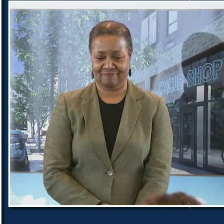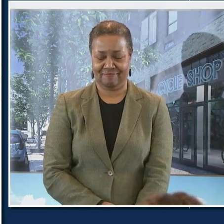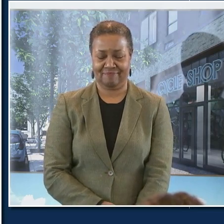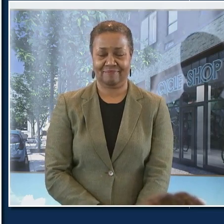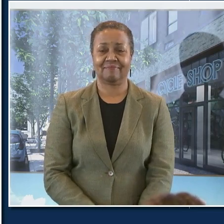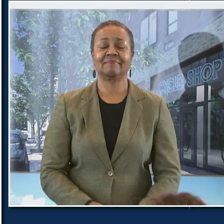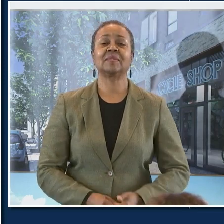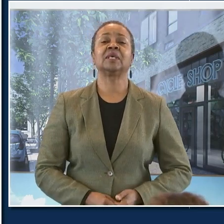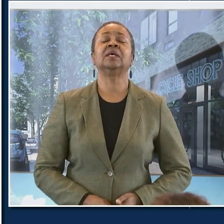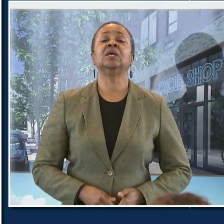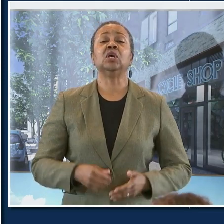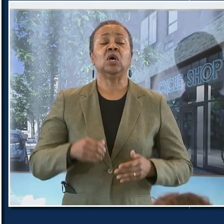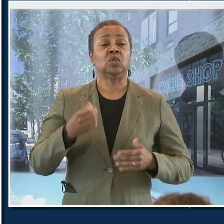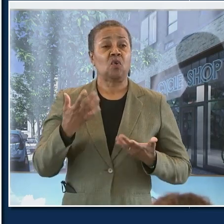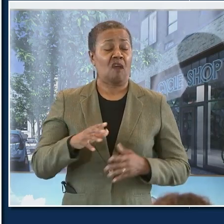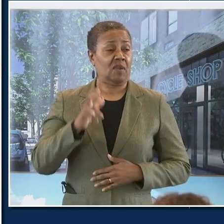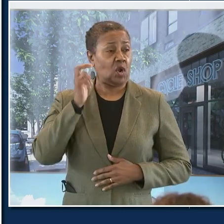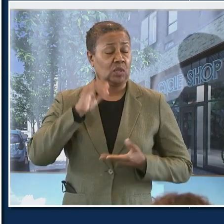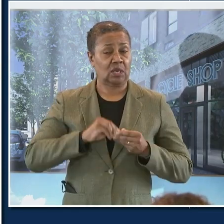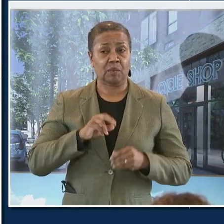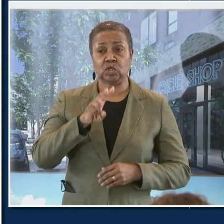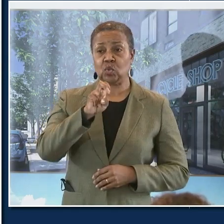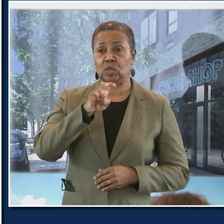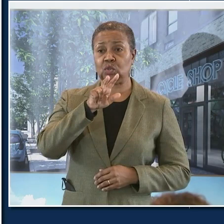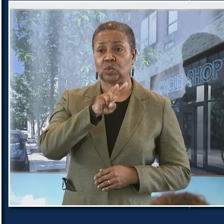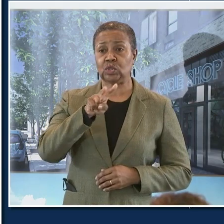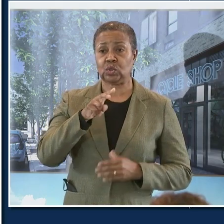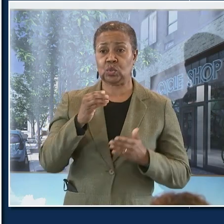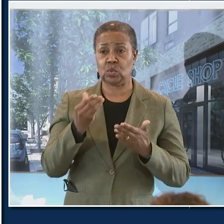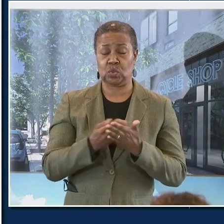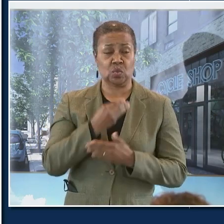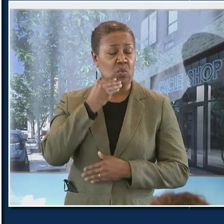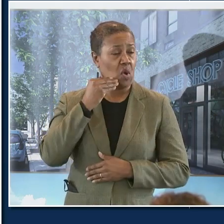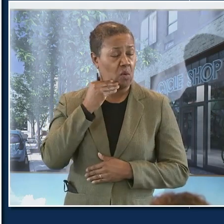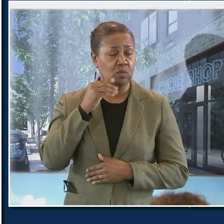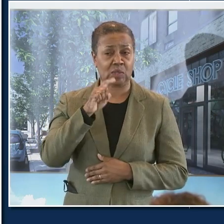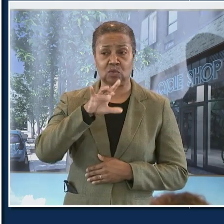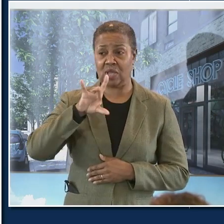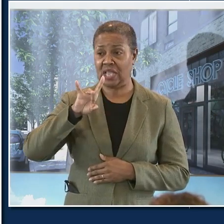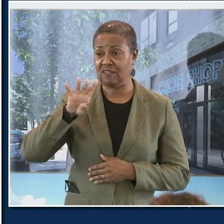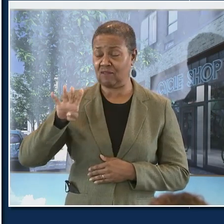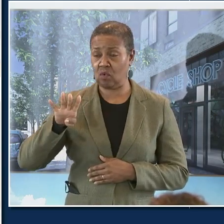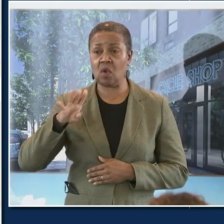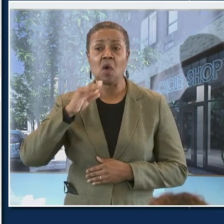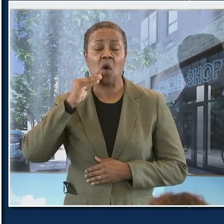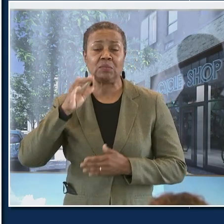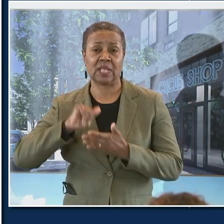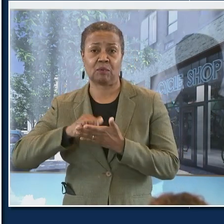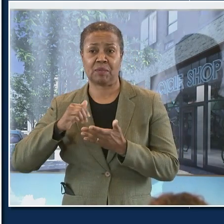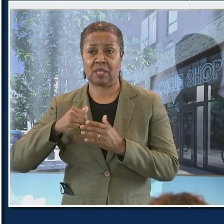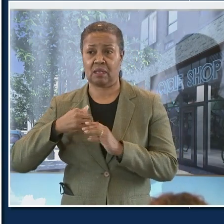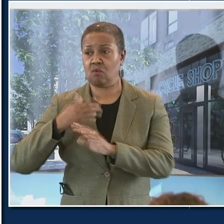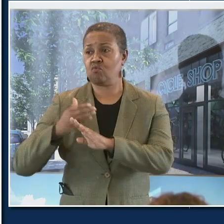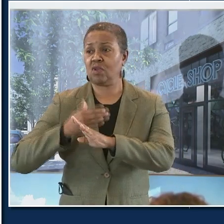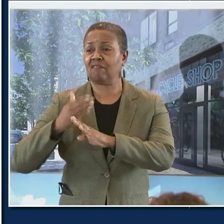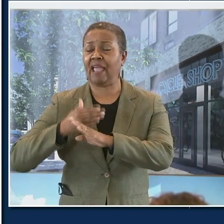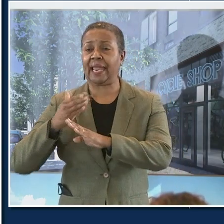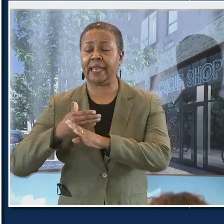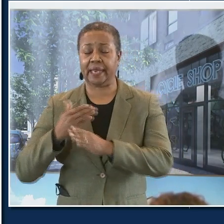So you've heard the numbers: 222 new homes, 184 homes that will be renovated.